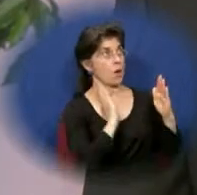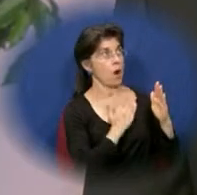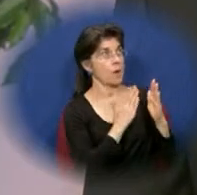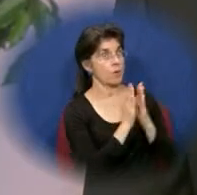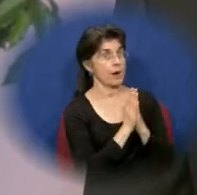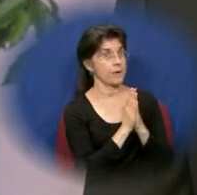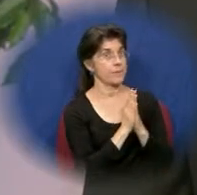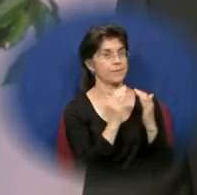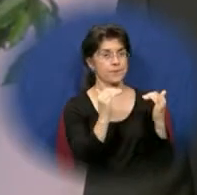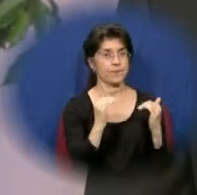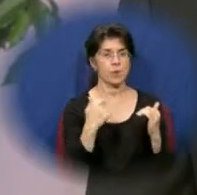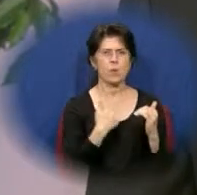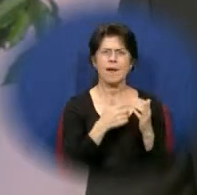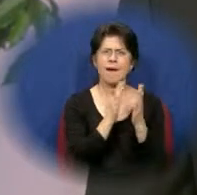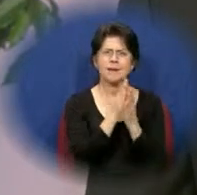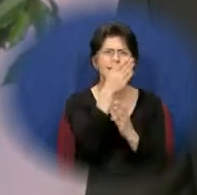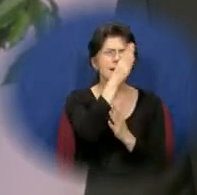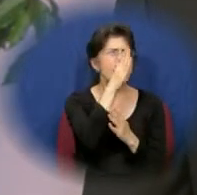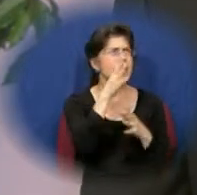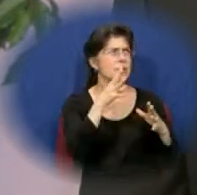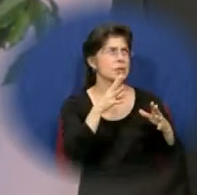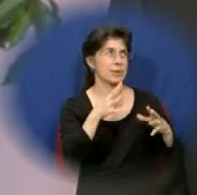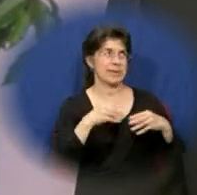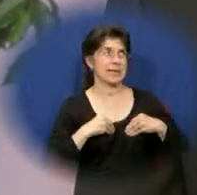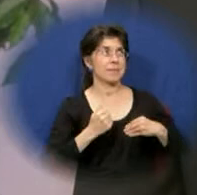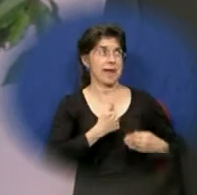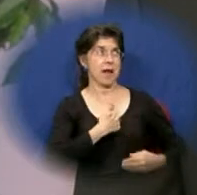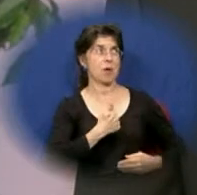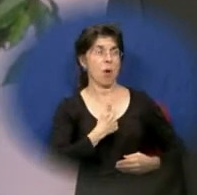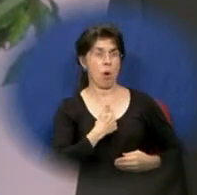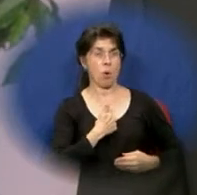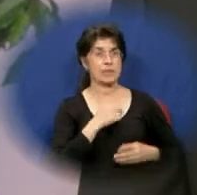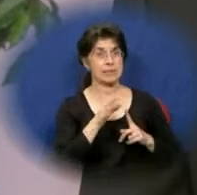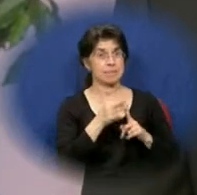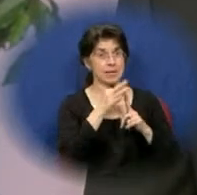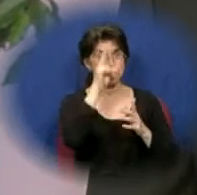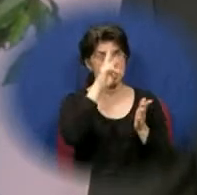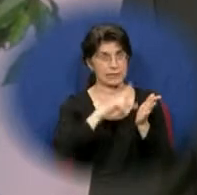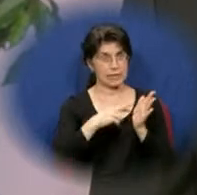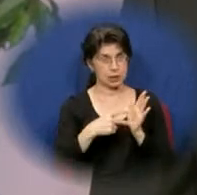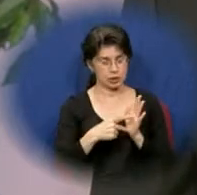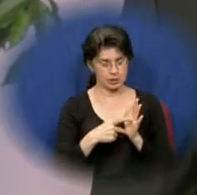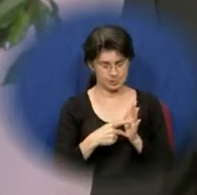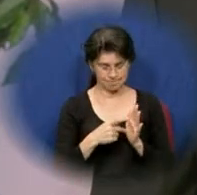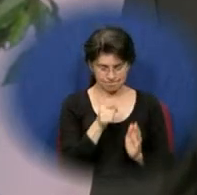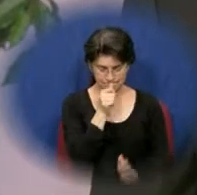special intentions that we now offer from the quiet of our hearts.